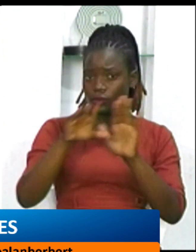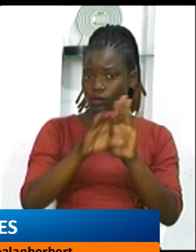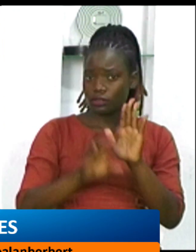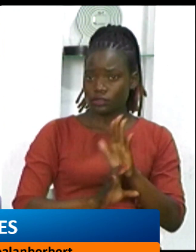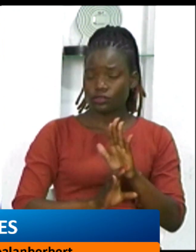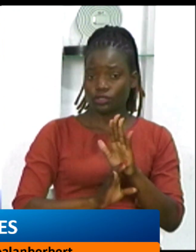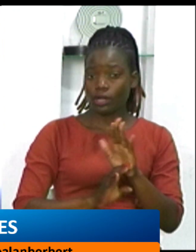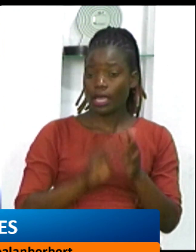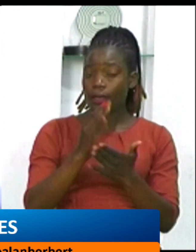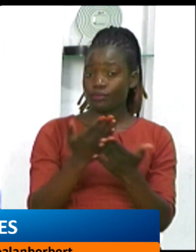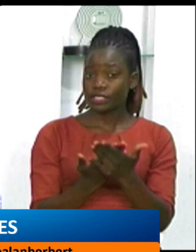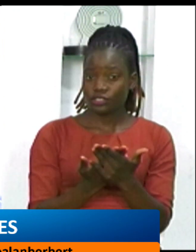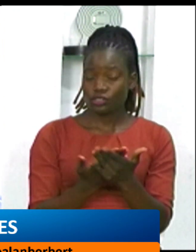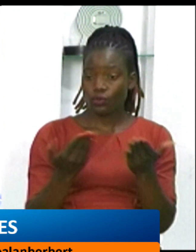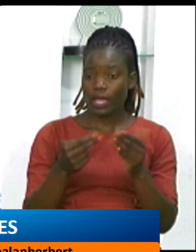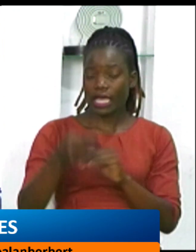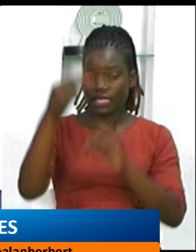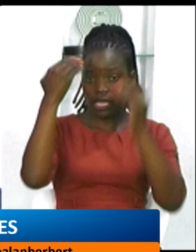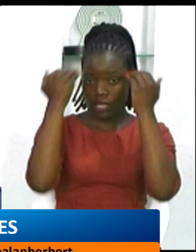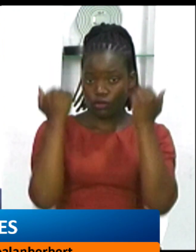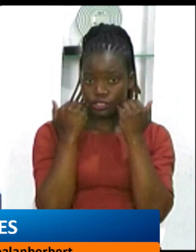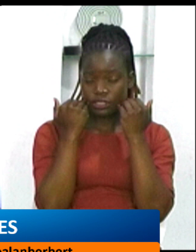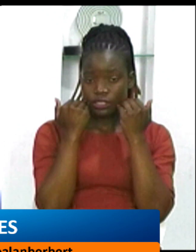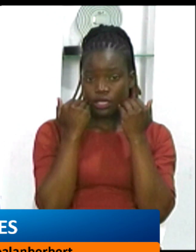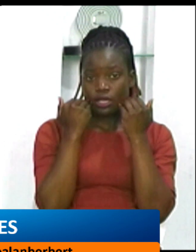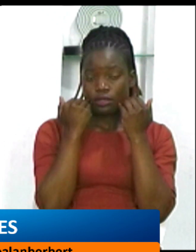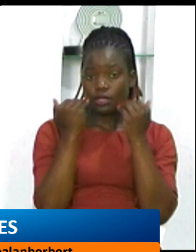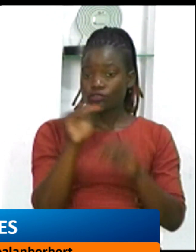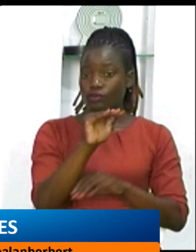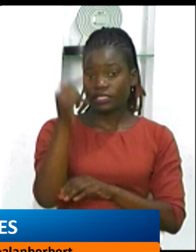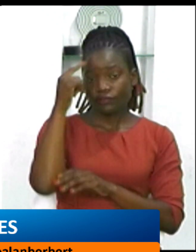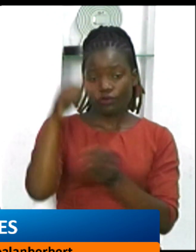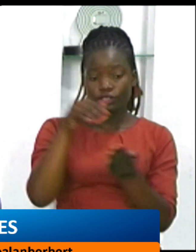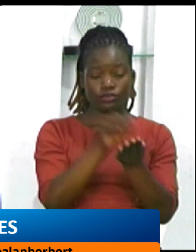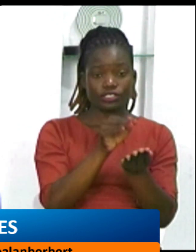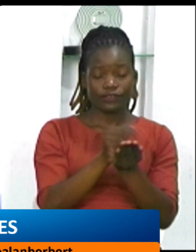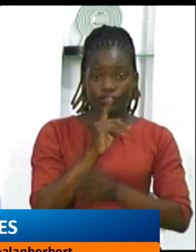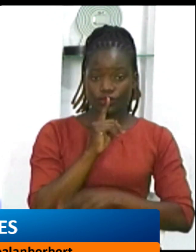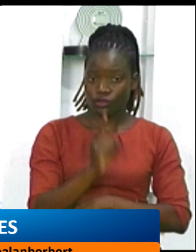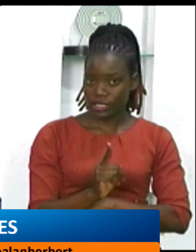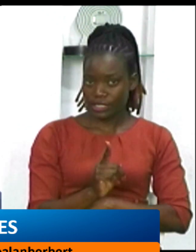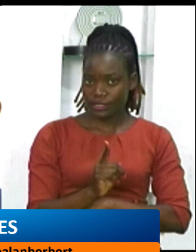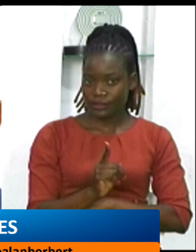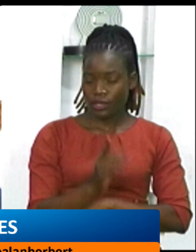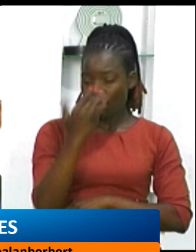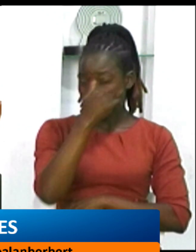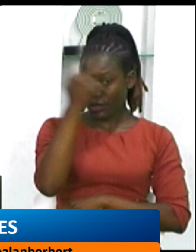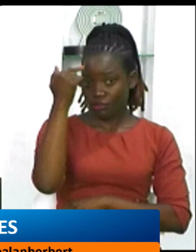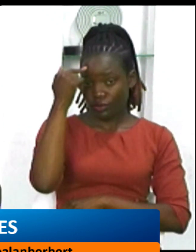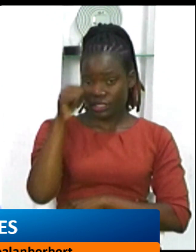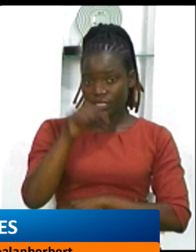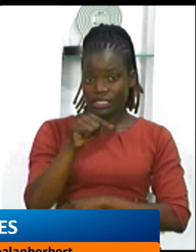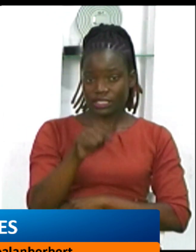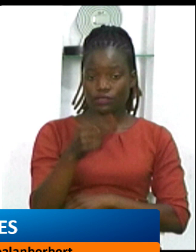petition at the High Court to seek for conservatory orders because this is a